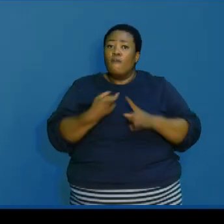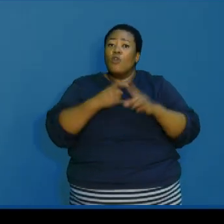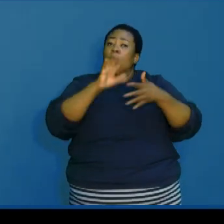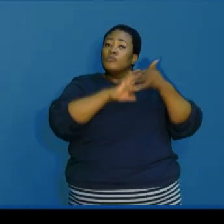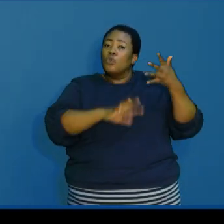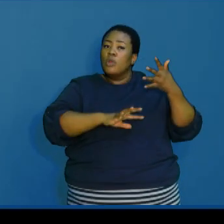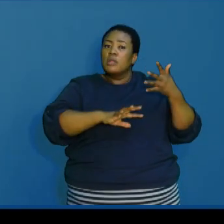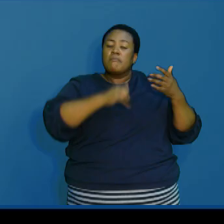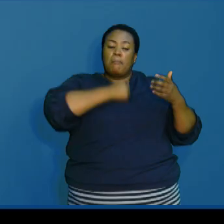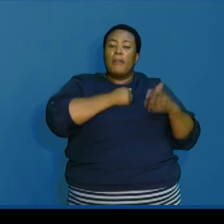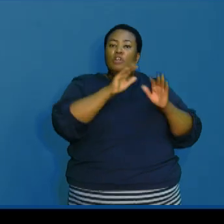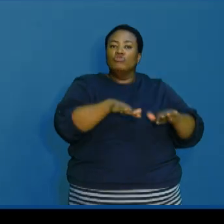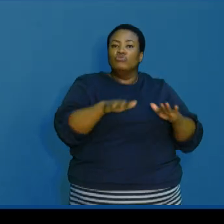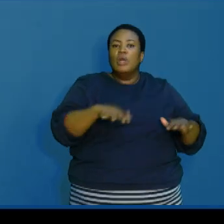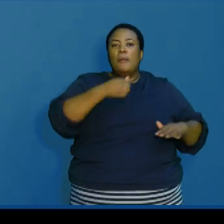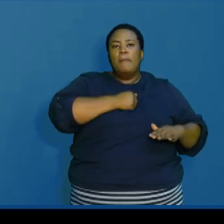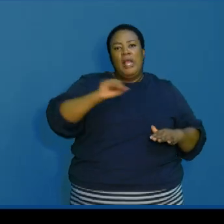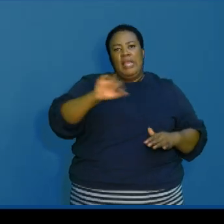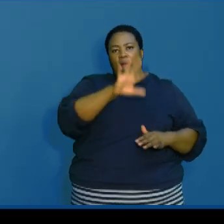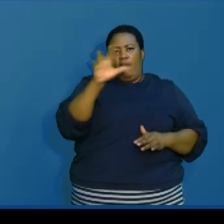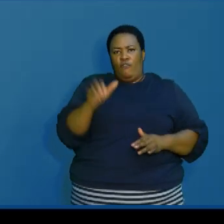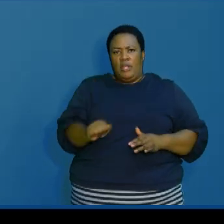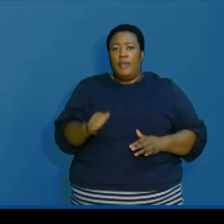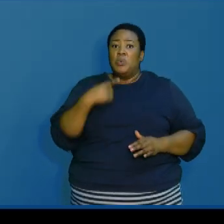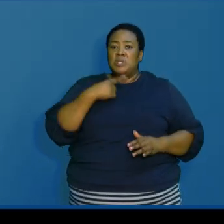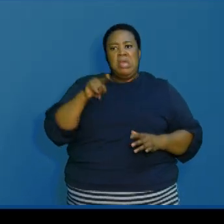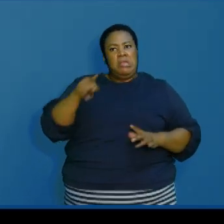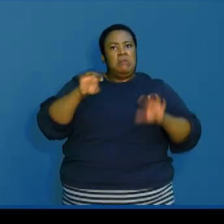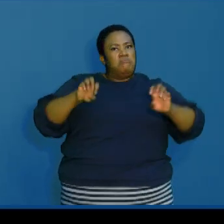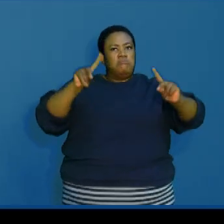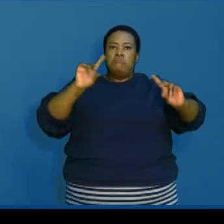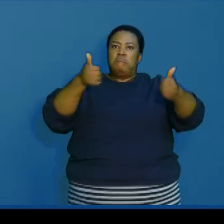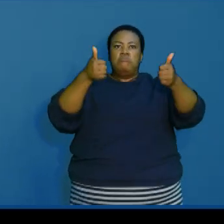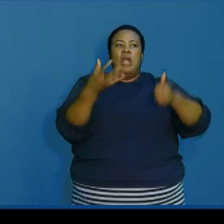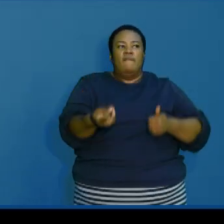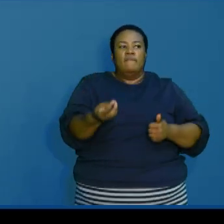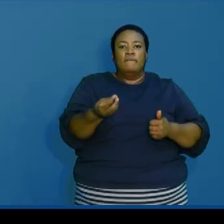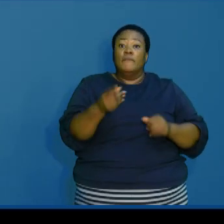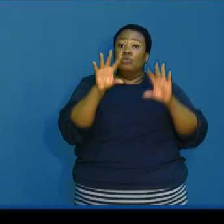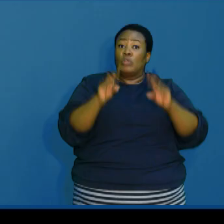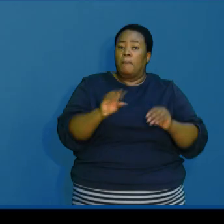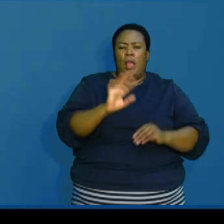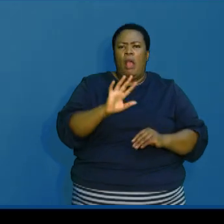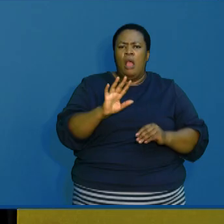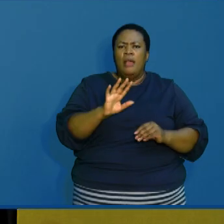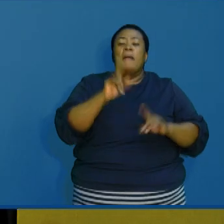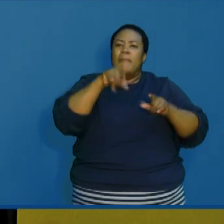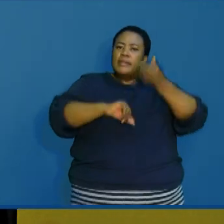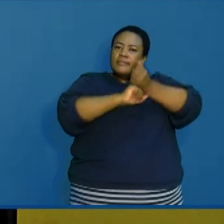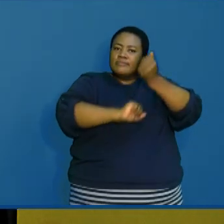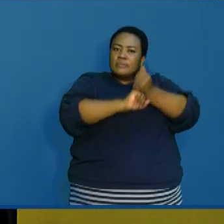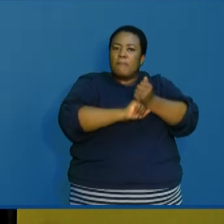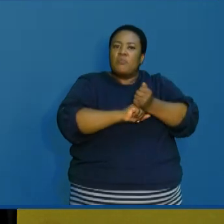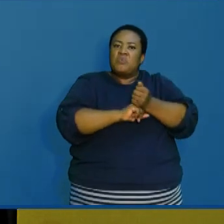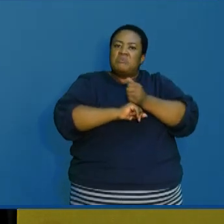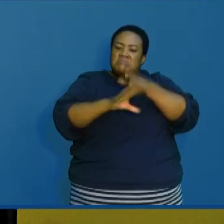Now, if you say he is educated, don't just stop there. You need to substantiate, which